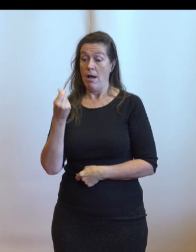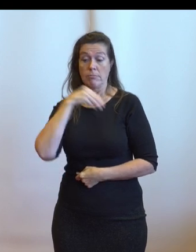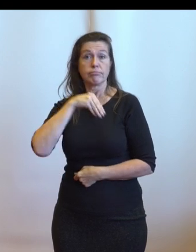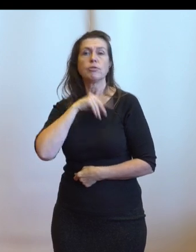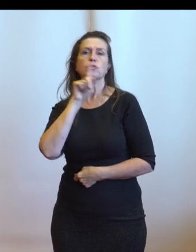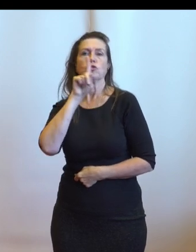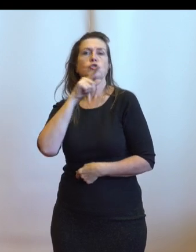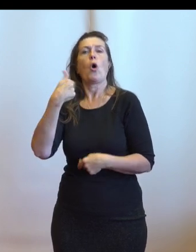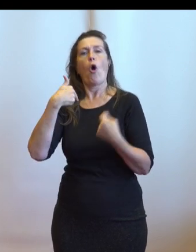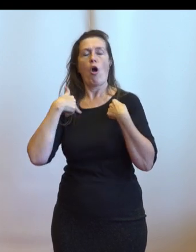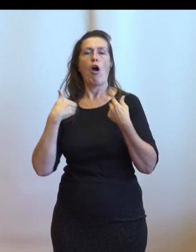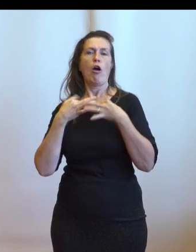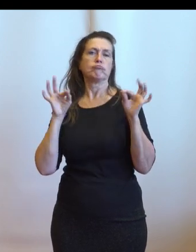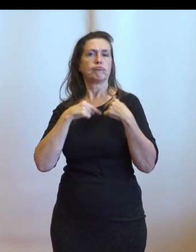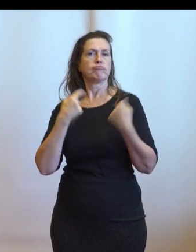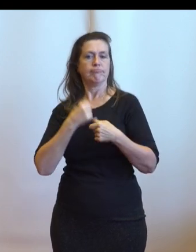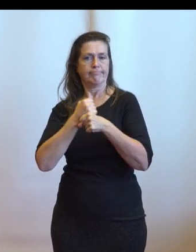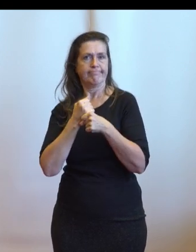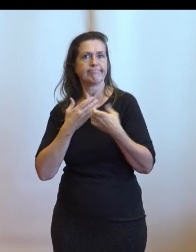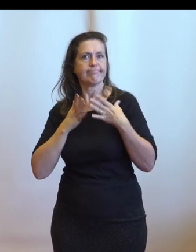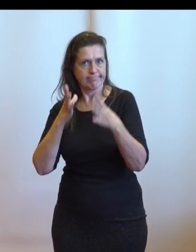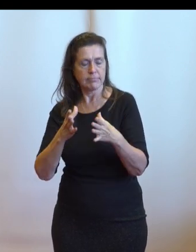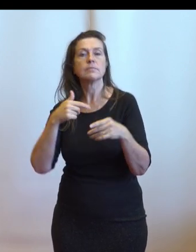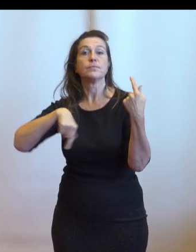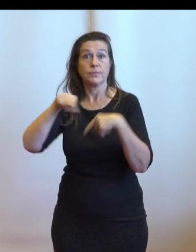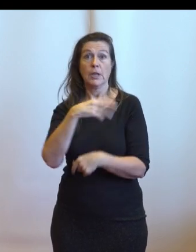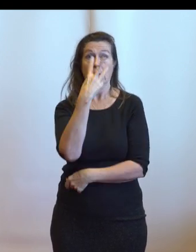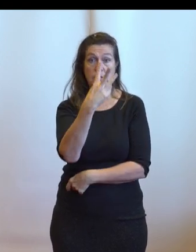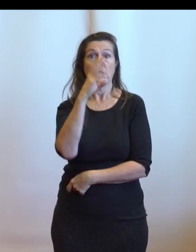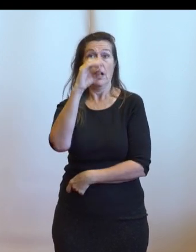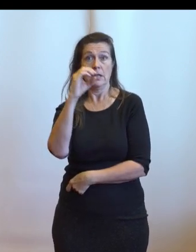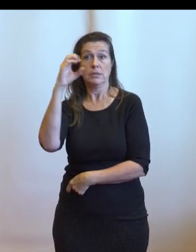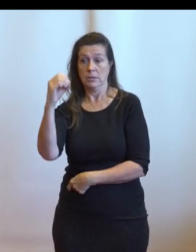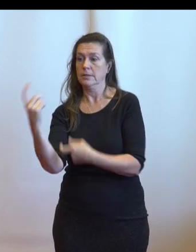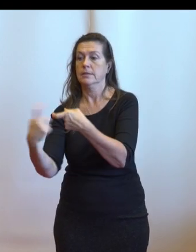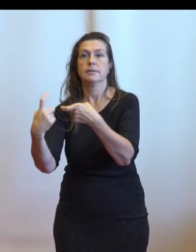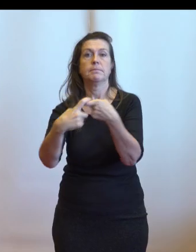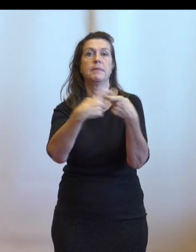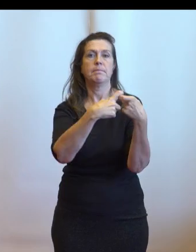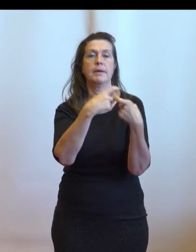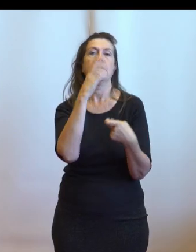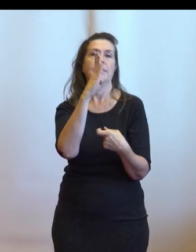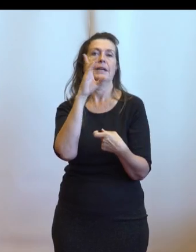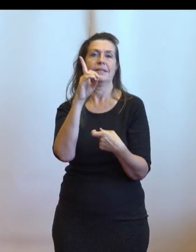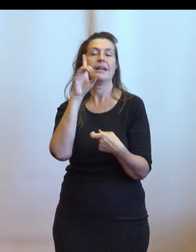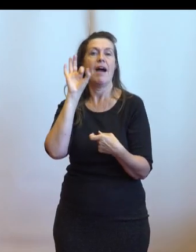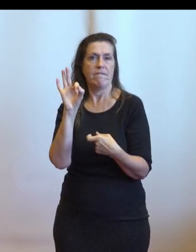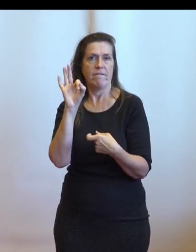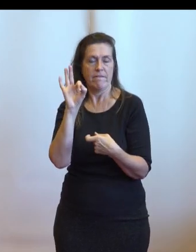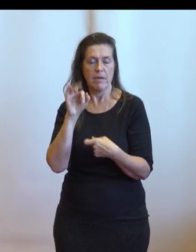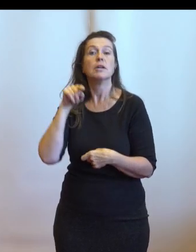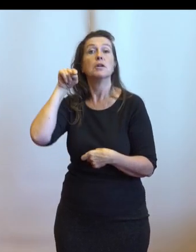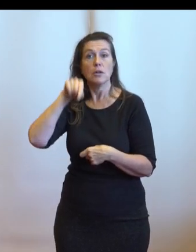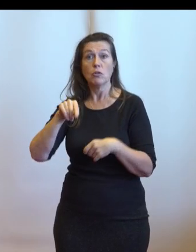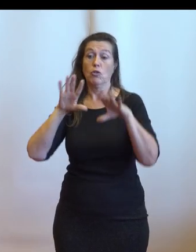status, funded entirely by our members, over 300 members of BDF in the UK, some of those global organisations,